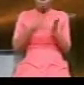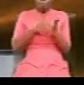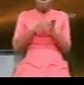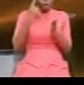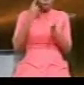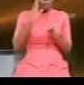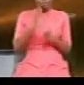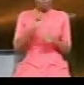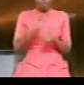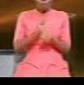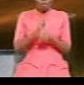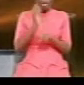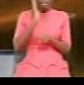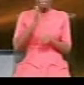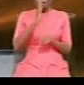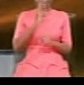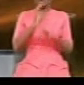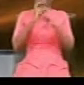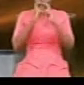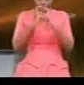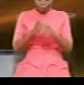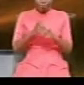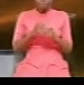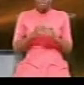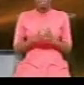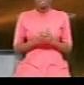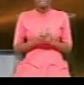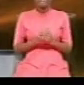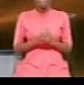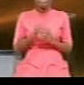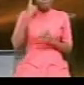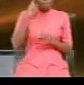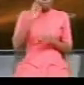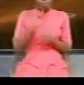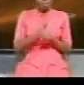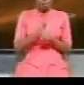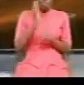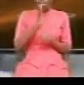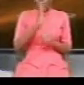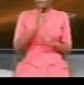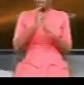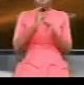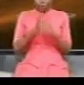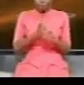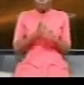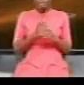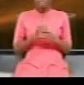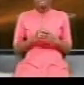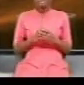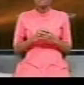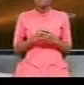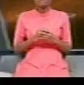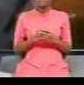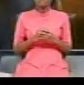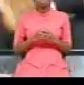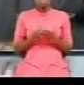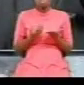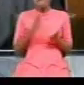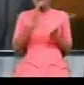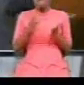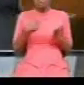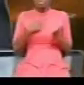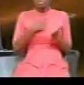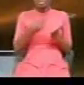your work shall be rewarded. For your work shall be rewarded. Maybe we say